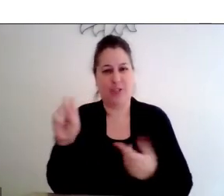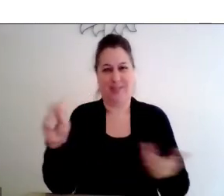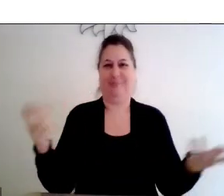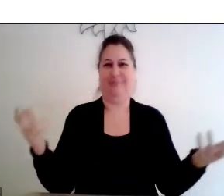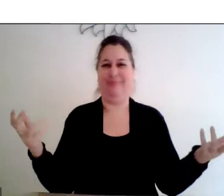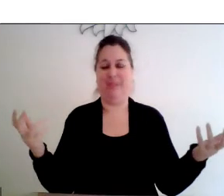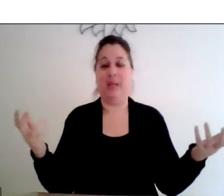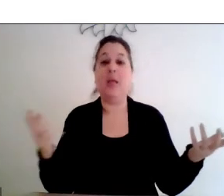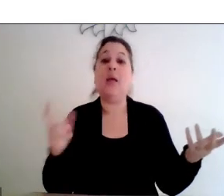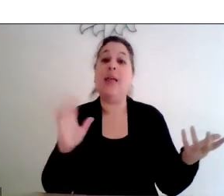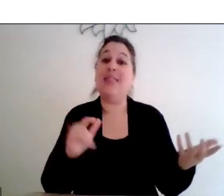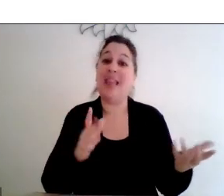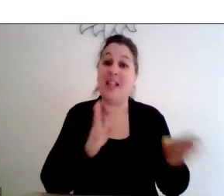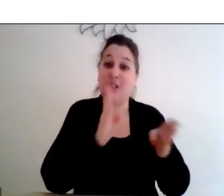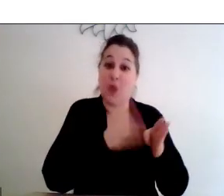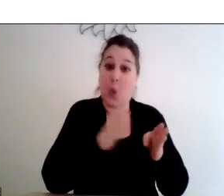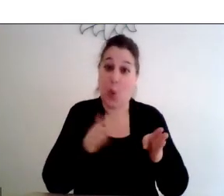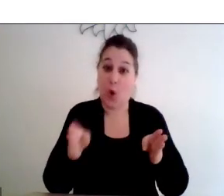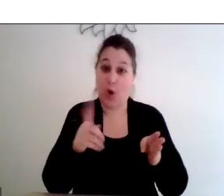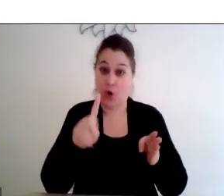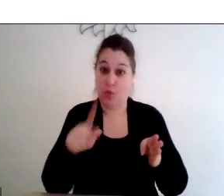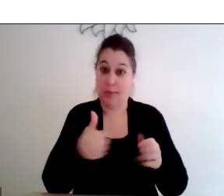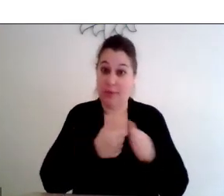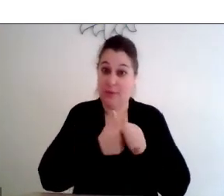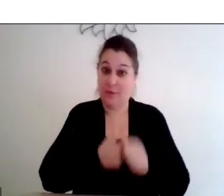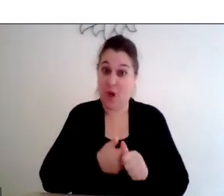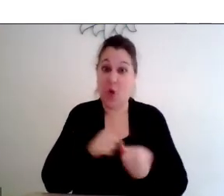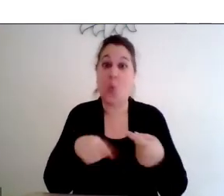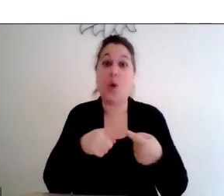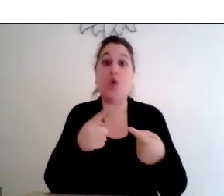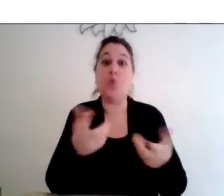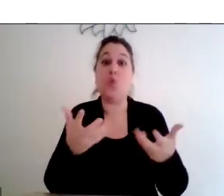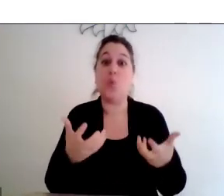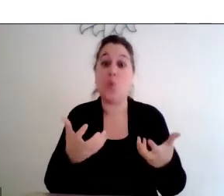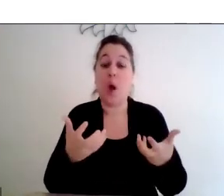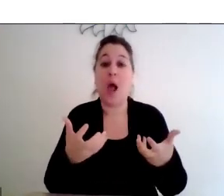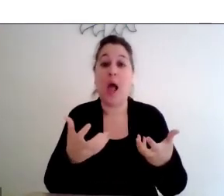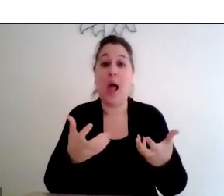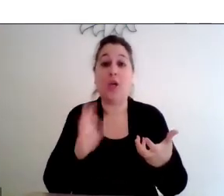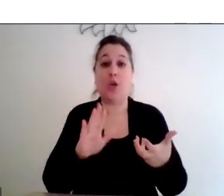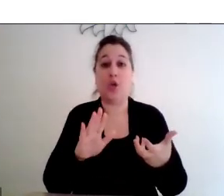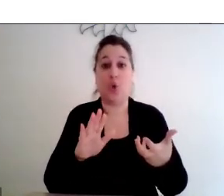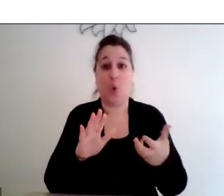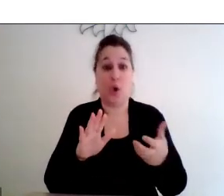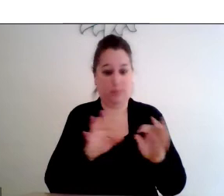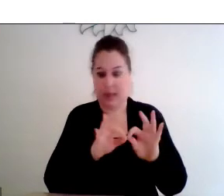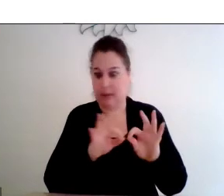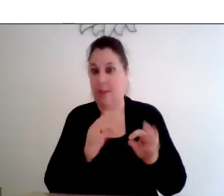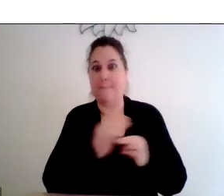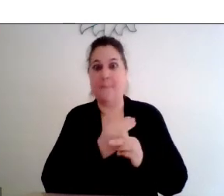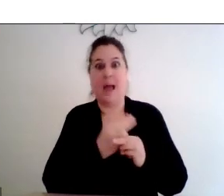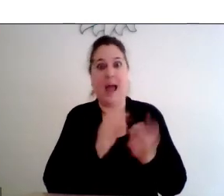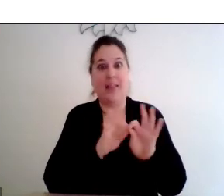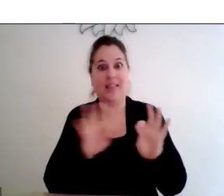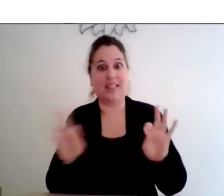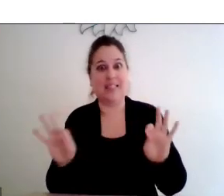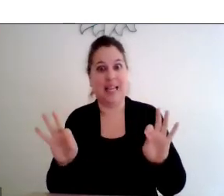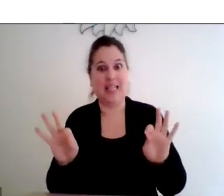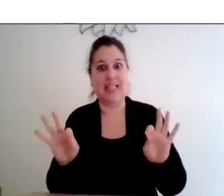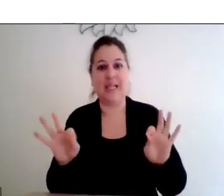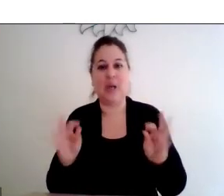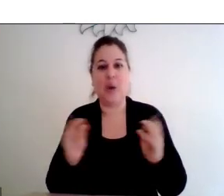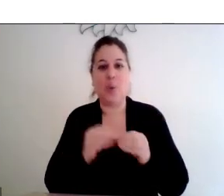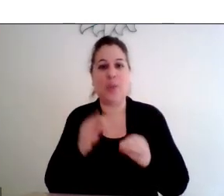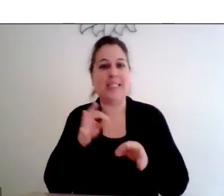problem. We will be following the order of operations to simplify expressions. An expression that we